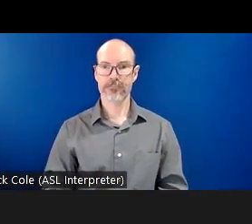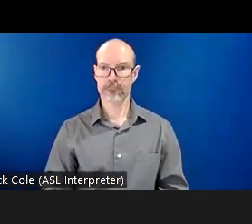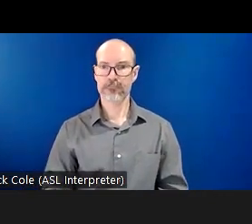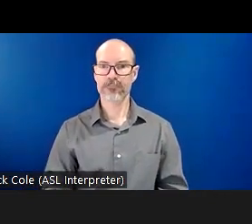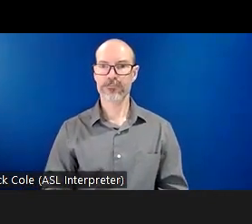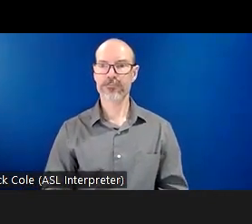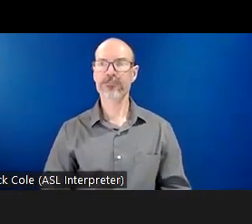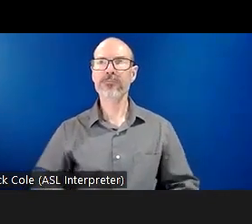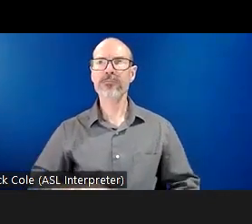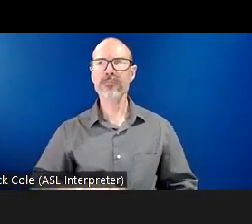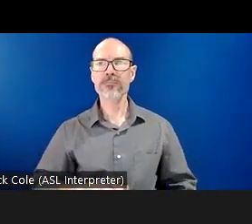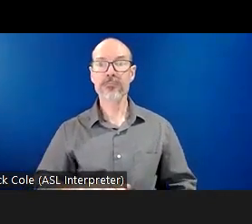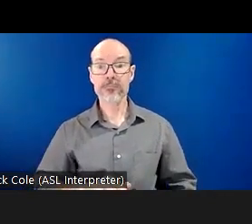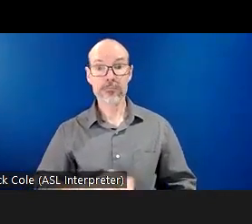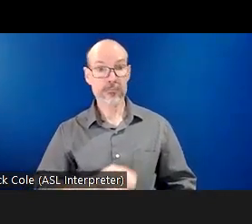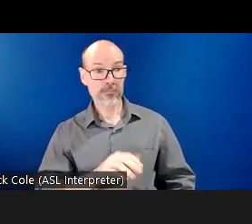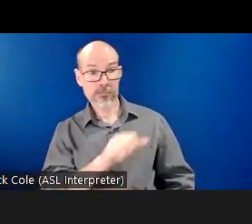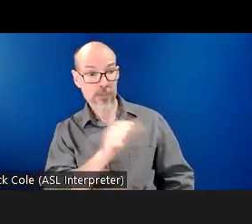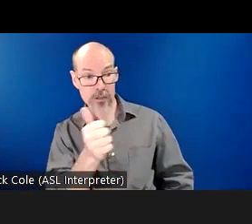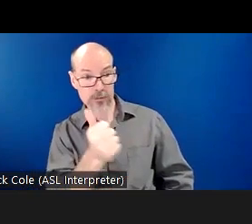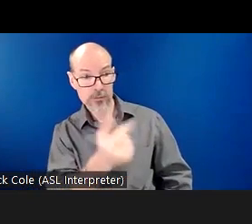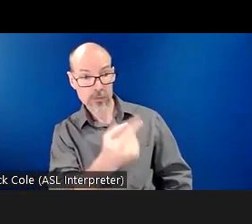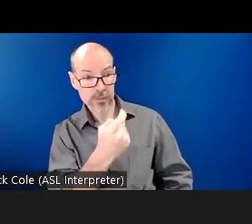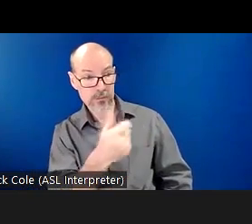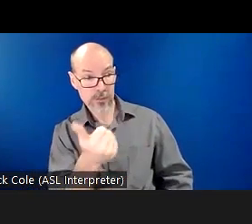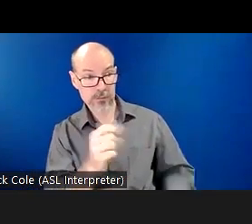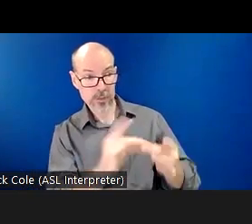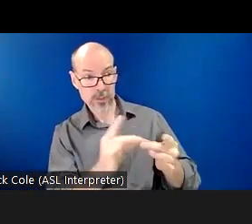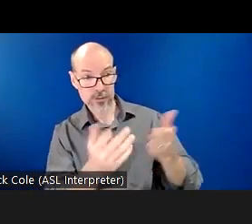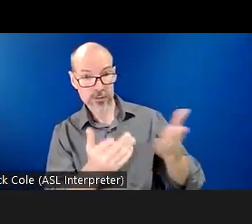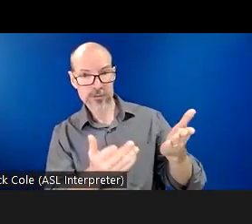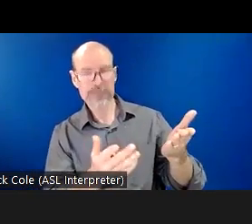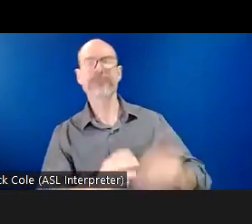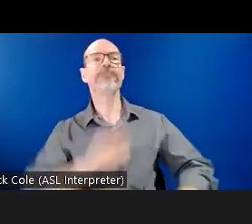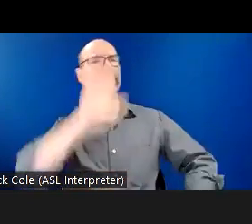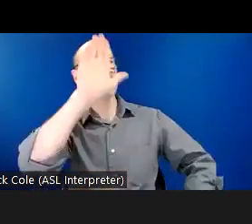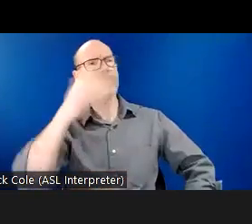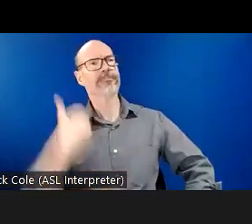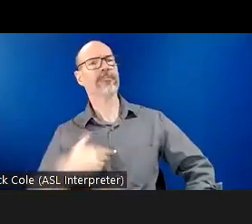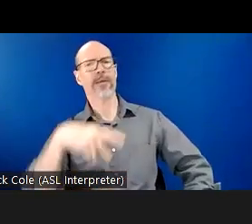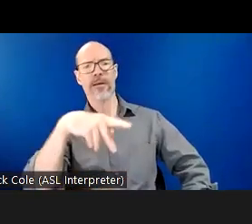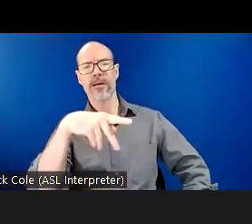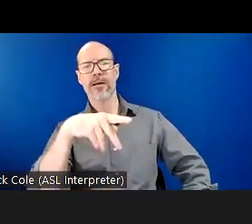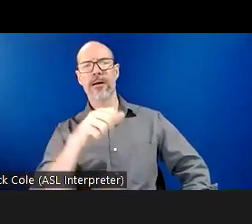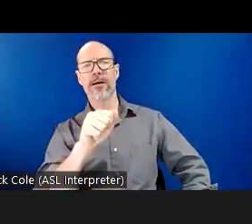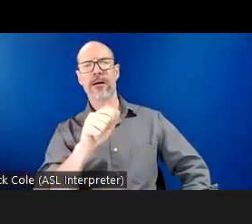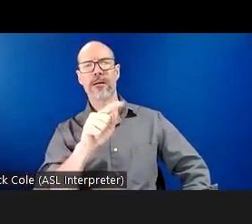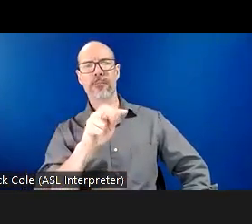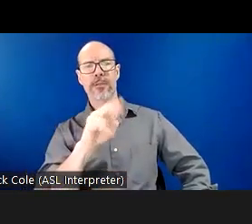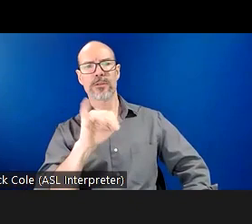Okay. Anyone else? Sorry, Jonathan. Not at all. This is Patricia Spence. I did have my hand